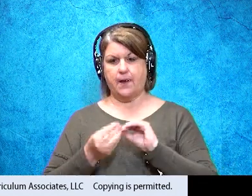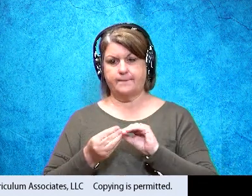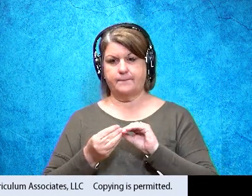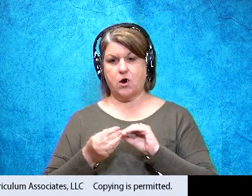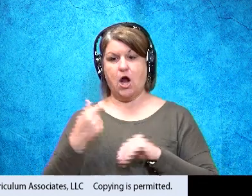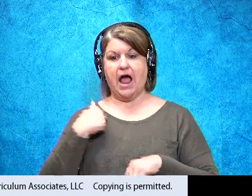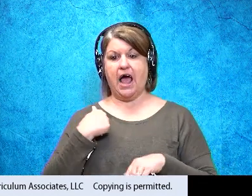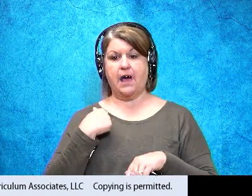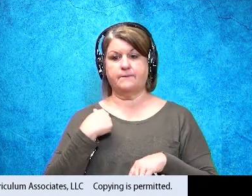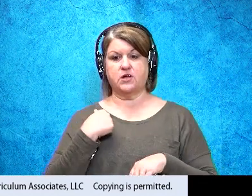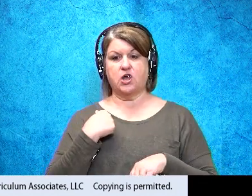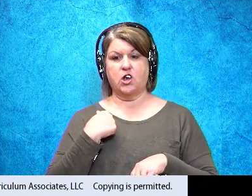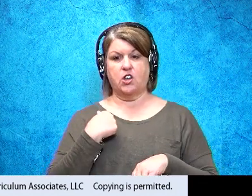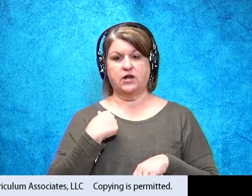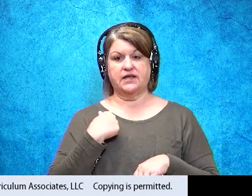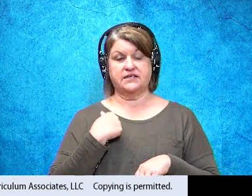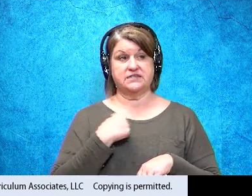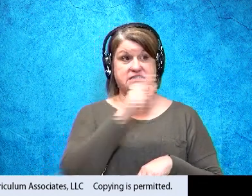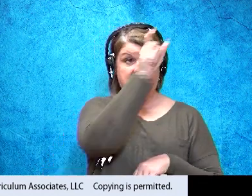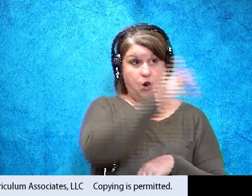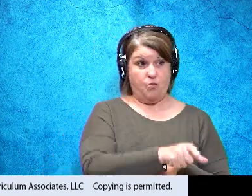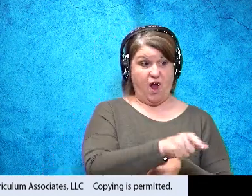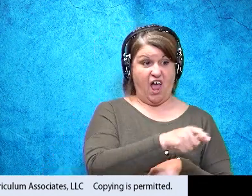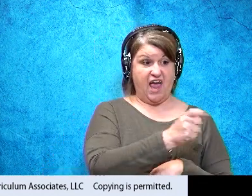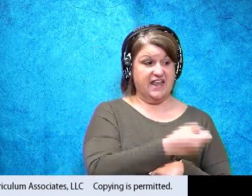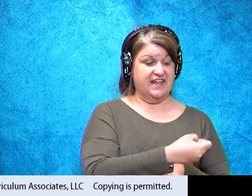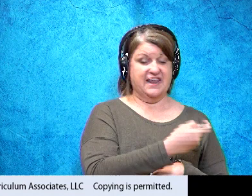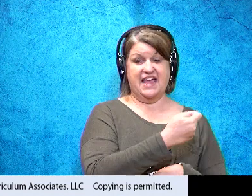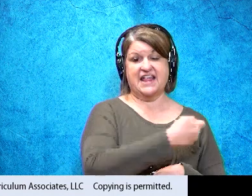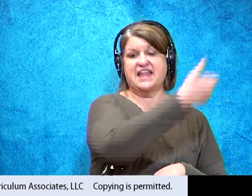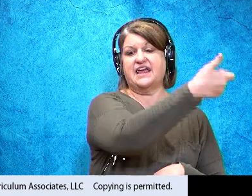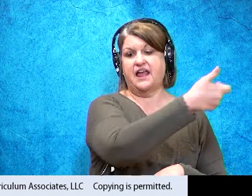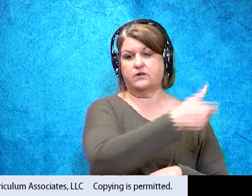a rod. So I have 32.